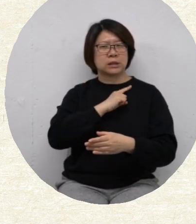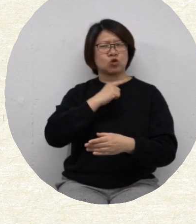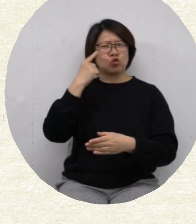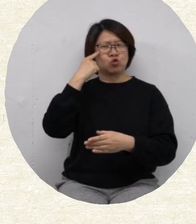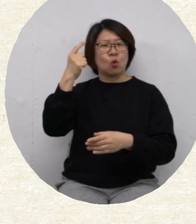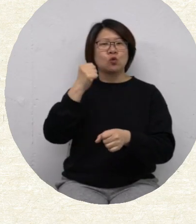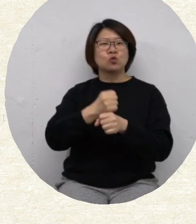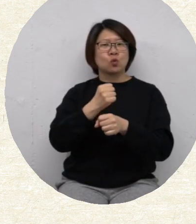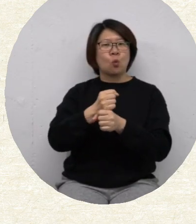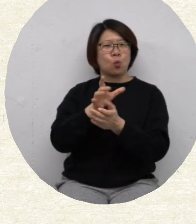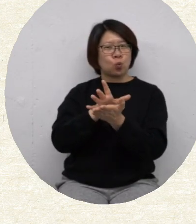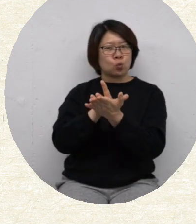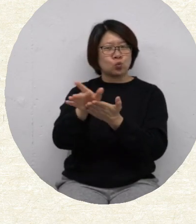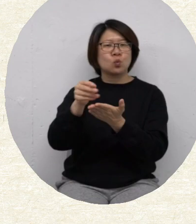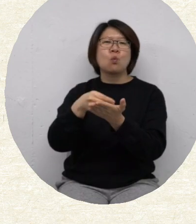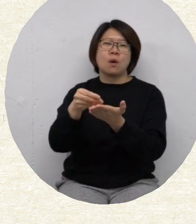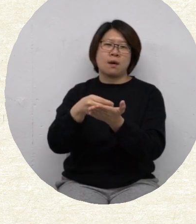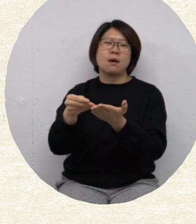right?